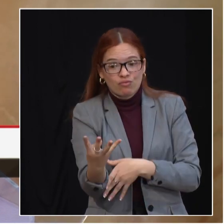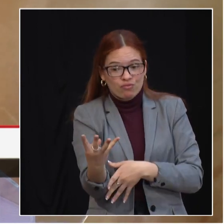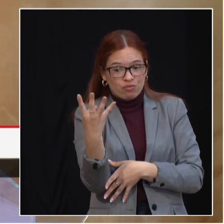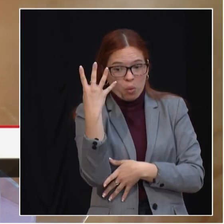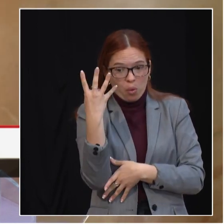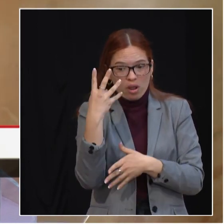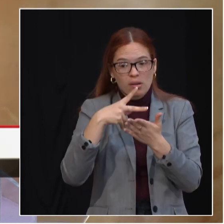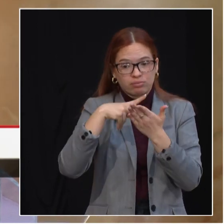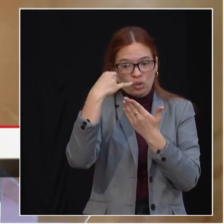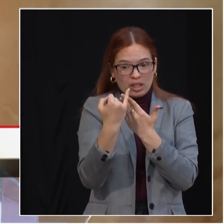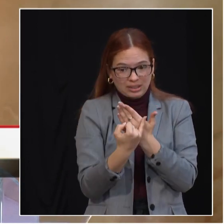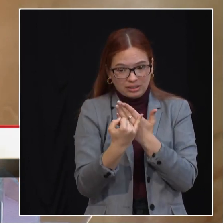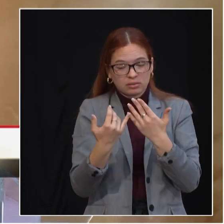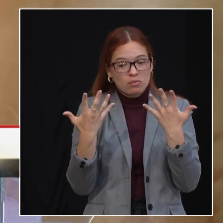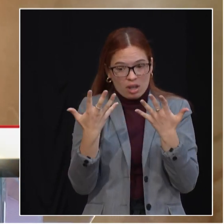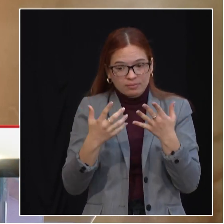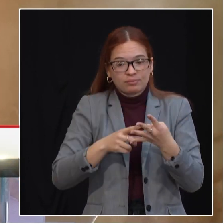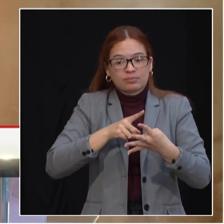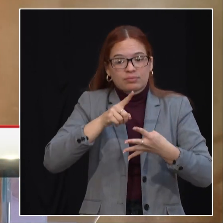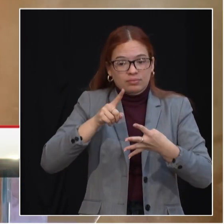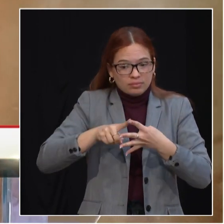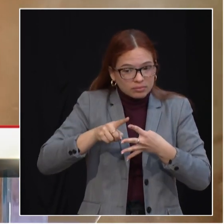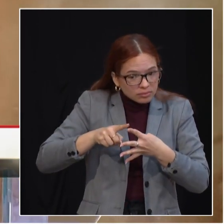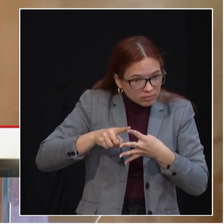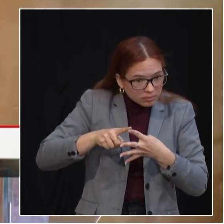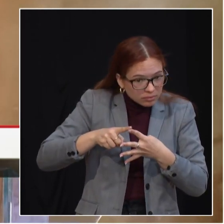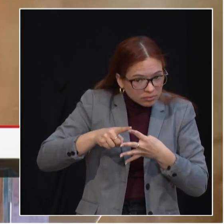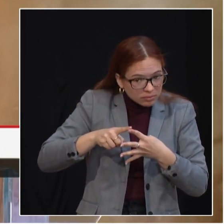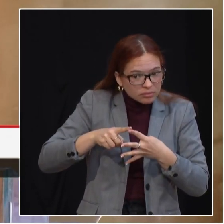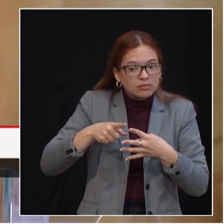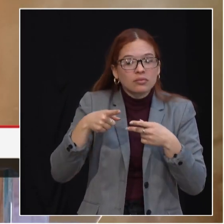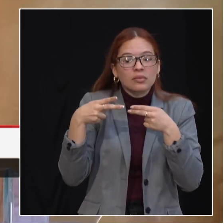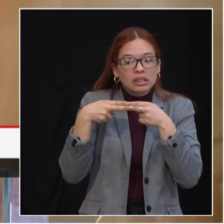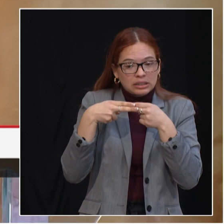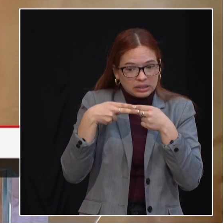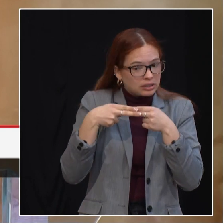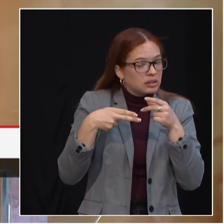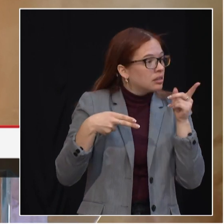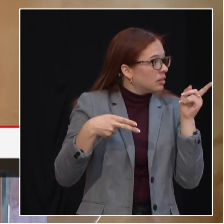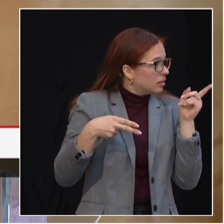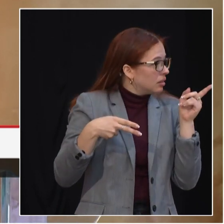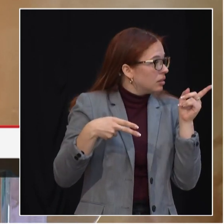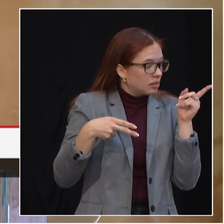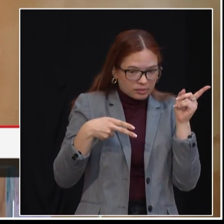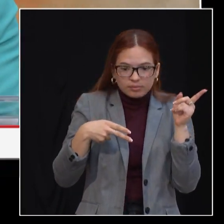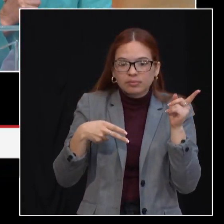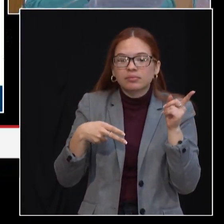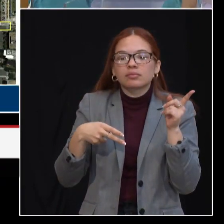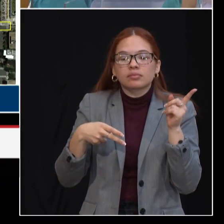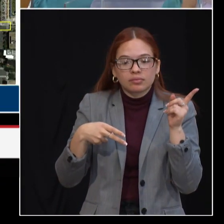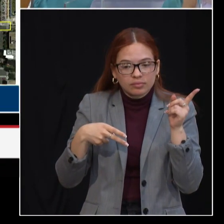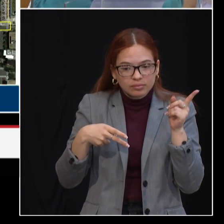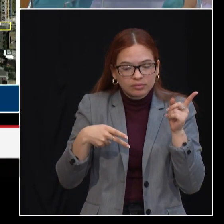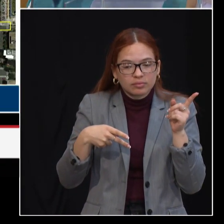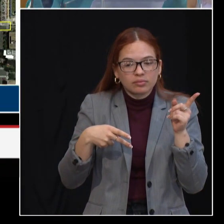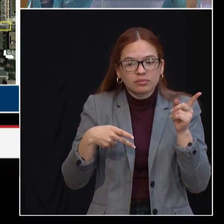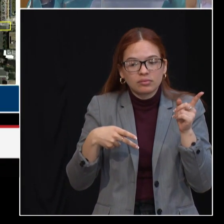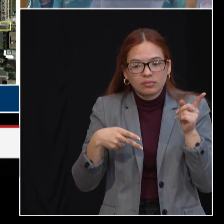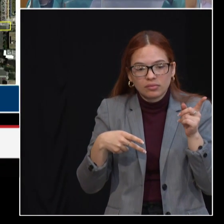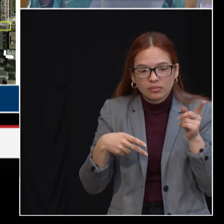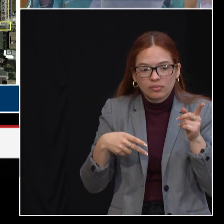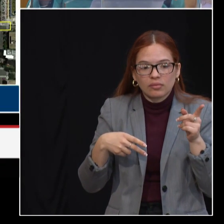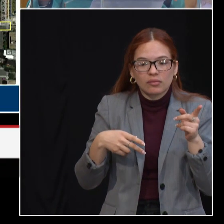Our first one, you can go to that slide, is our Sursum Quarter project. And here we're looking